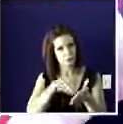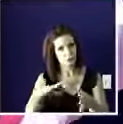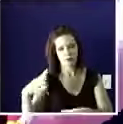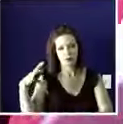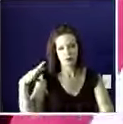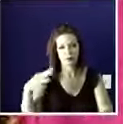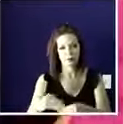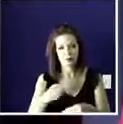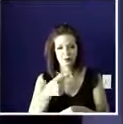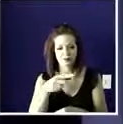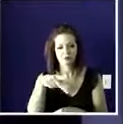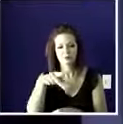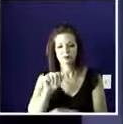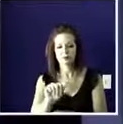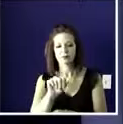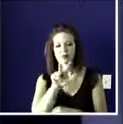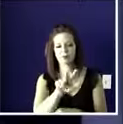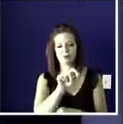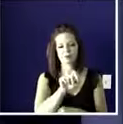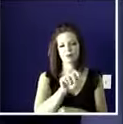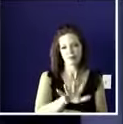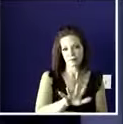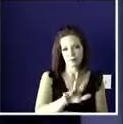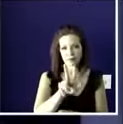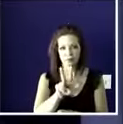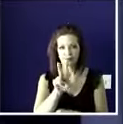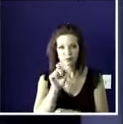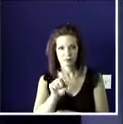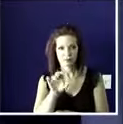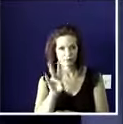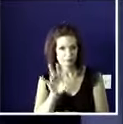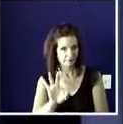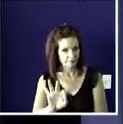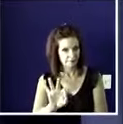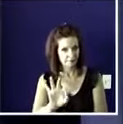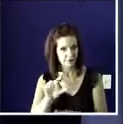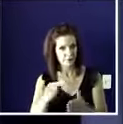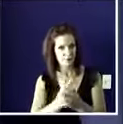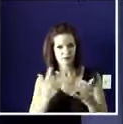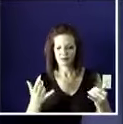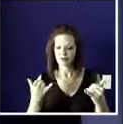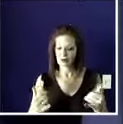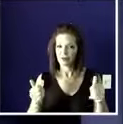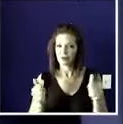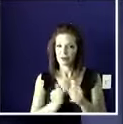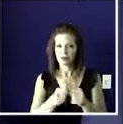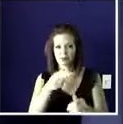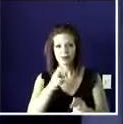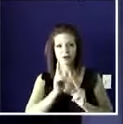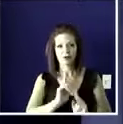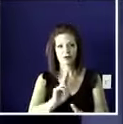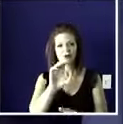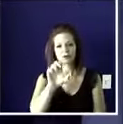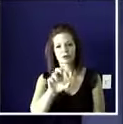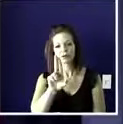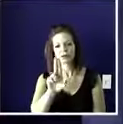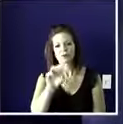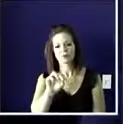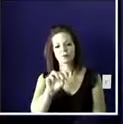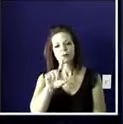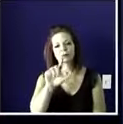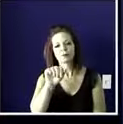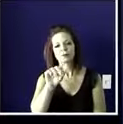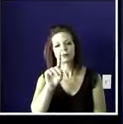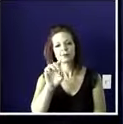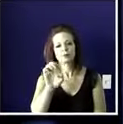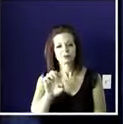grade point average of 3.5 to 3.79 graduate today with the honor of cum laude. We have